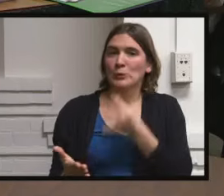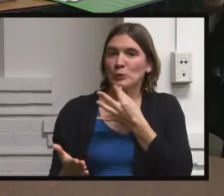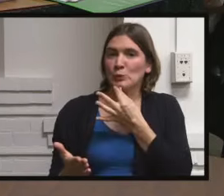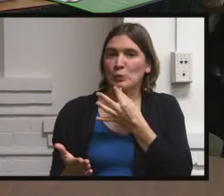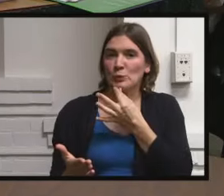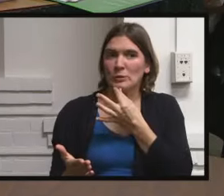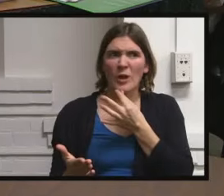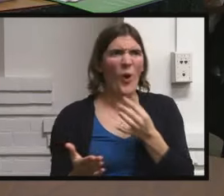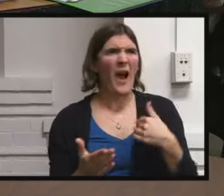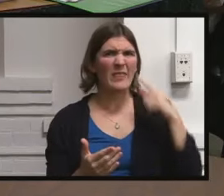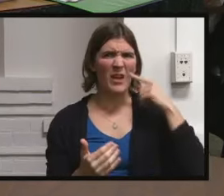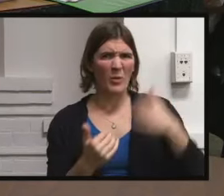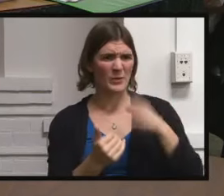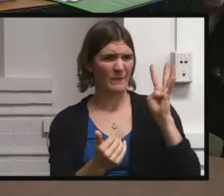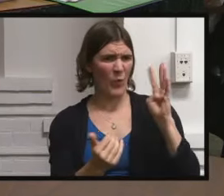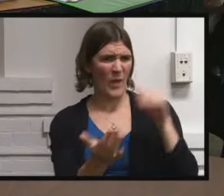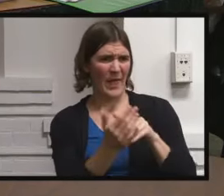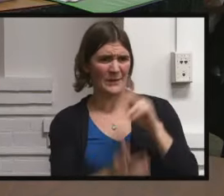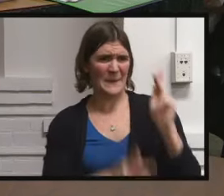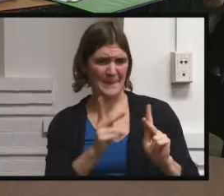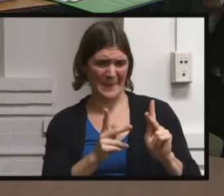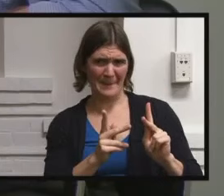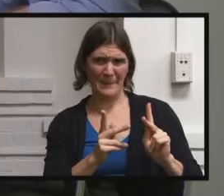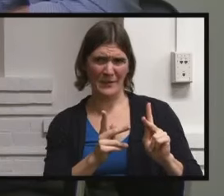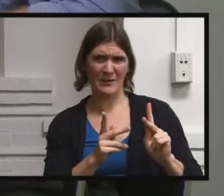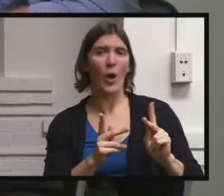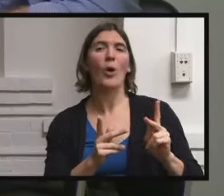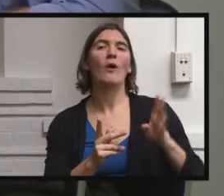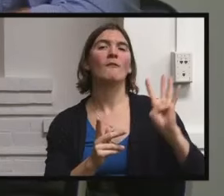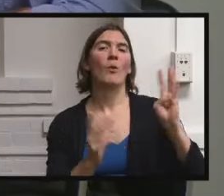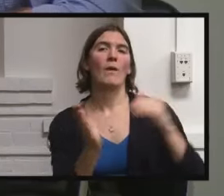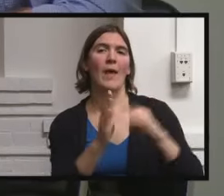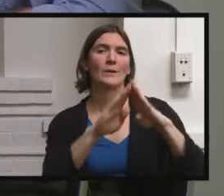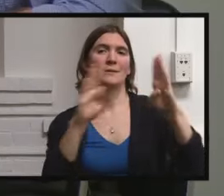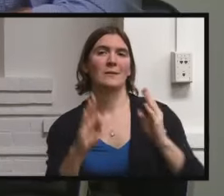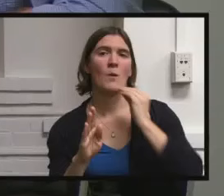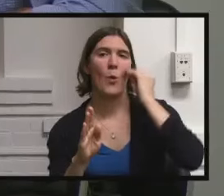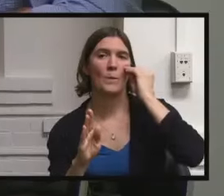Isn't it closer to 4,000? I think it is. Yeah. The households in